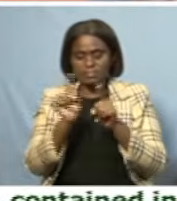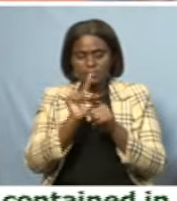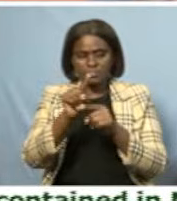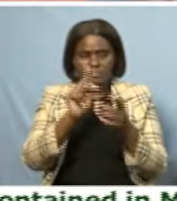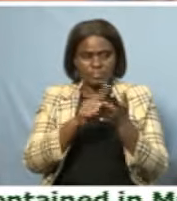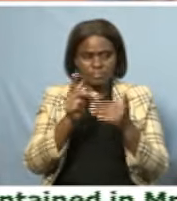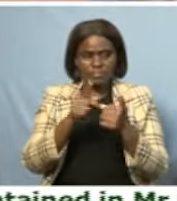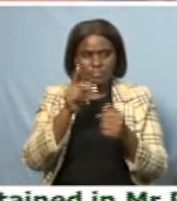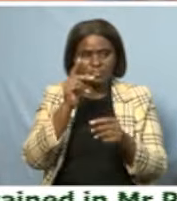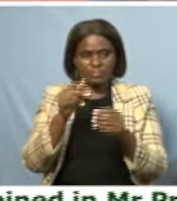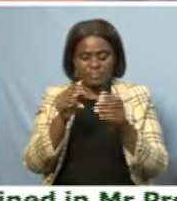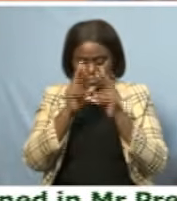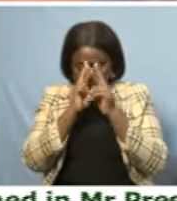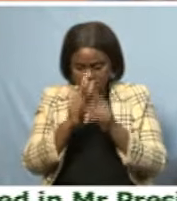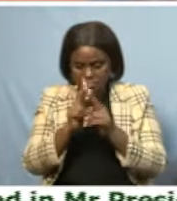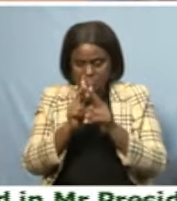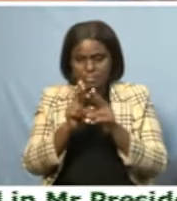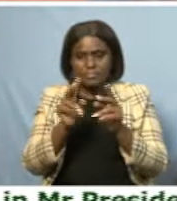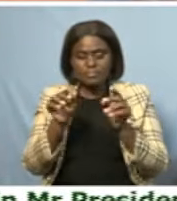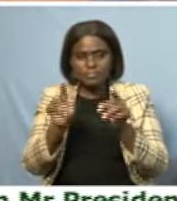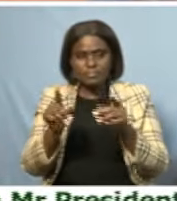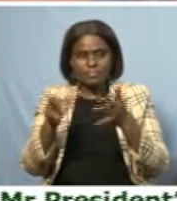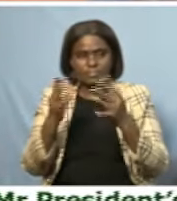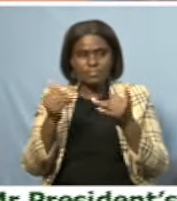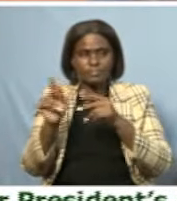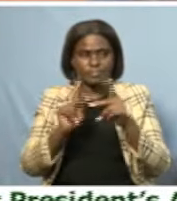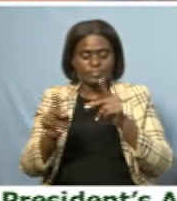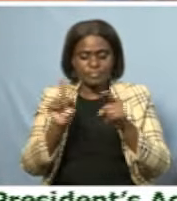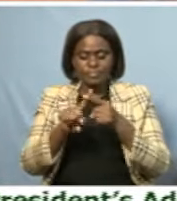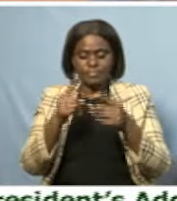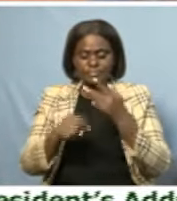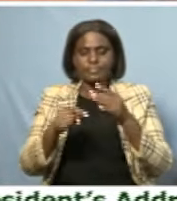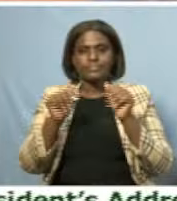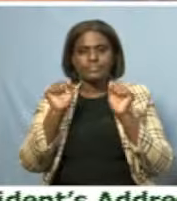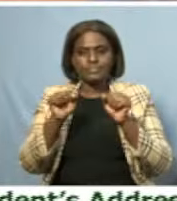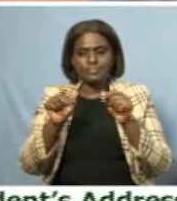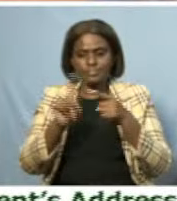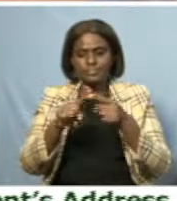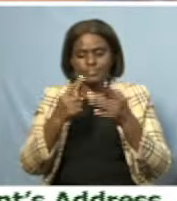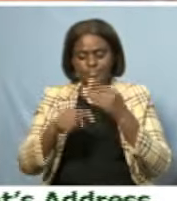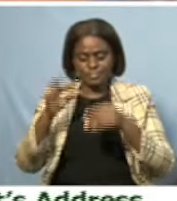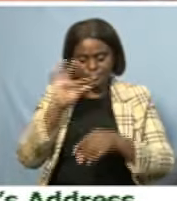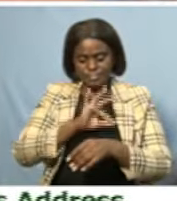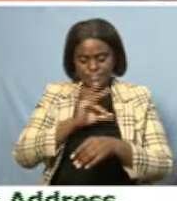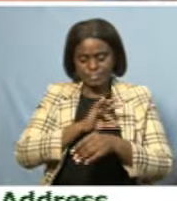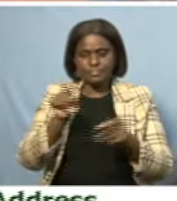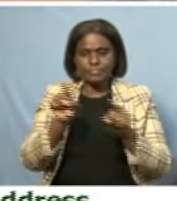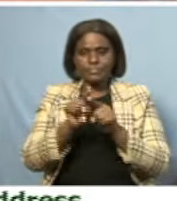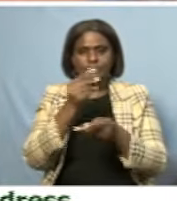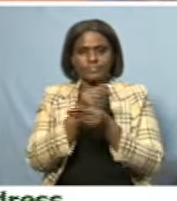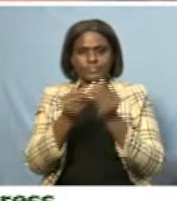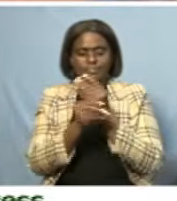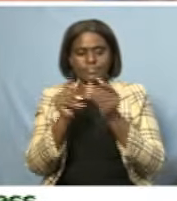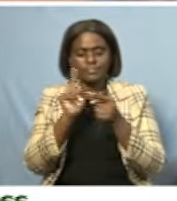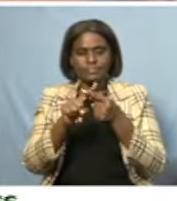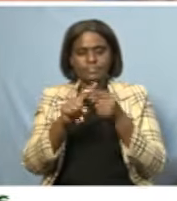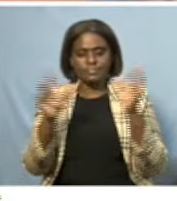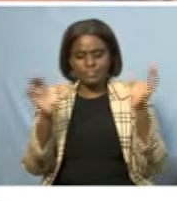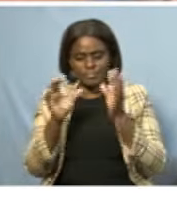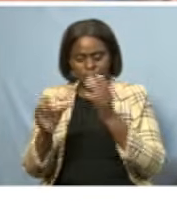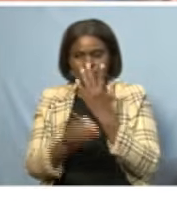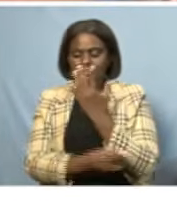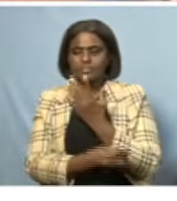program restores dignity of allowing citizens to earn an income while contributing to